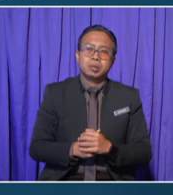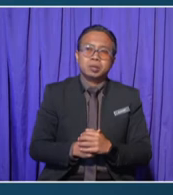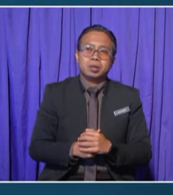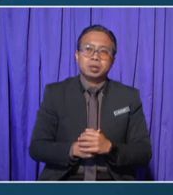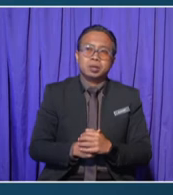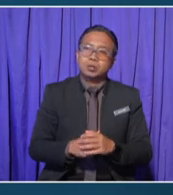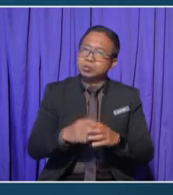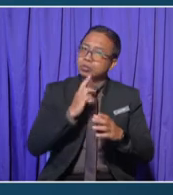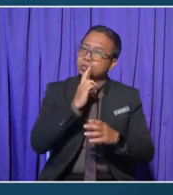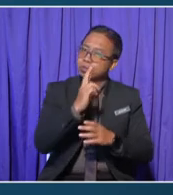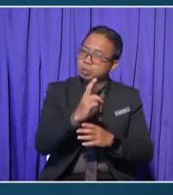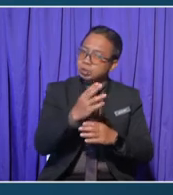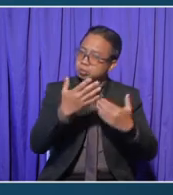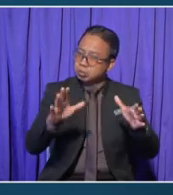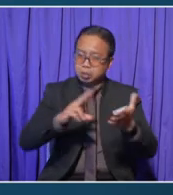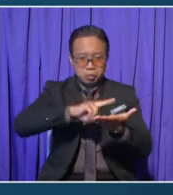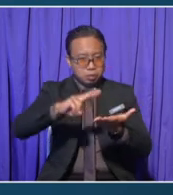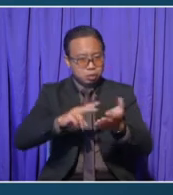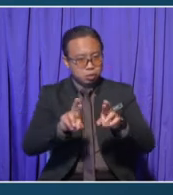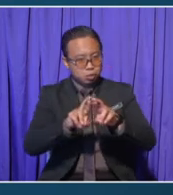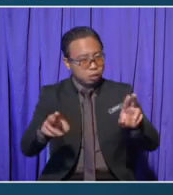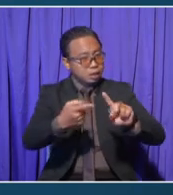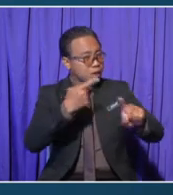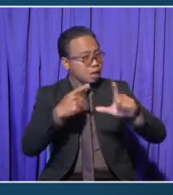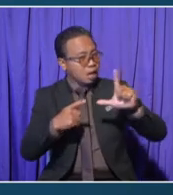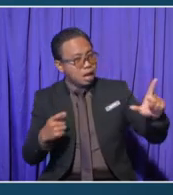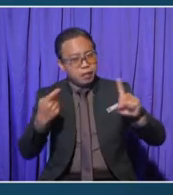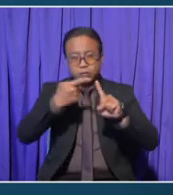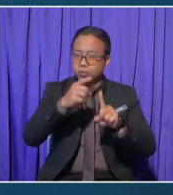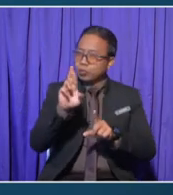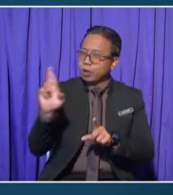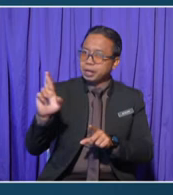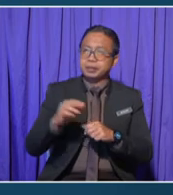Make sure you read the ruler from left to right.